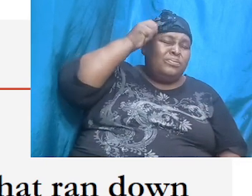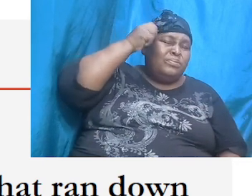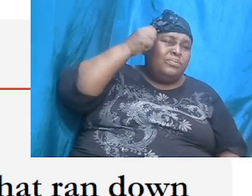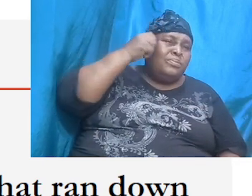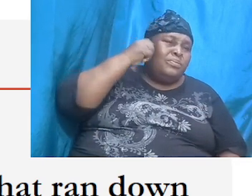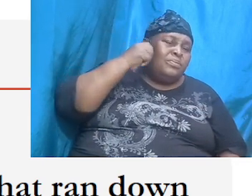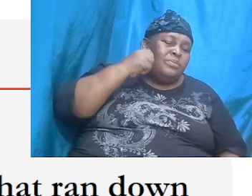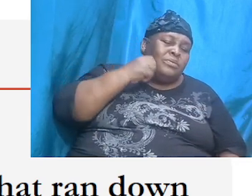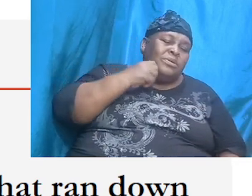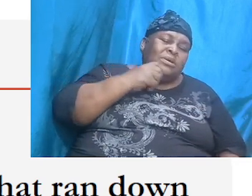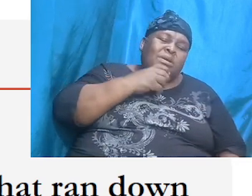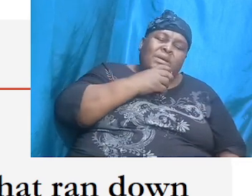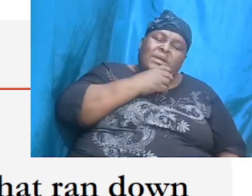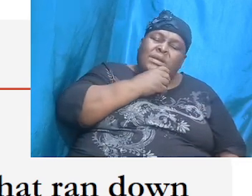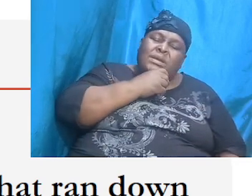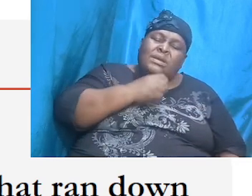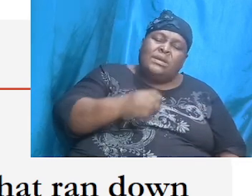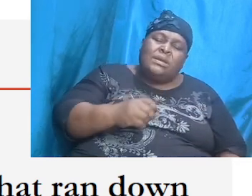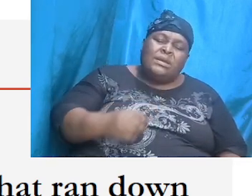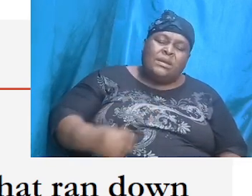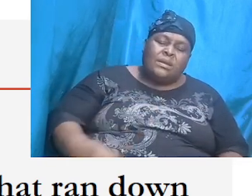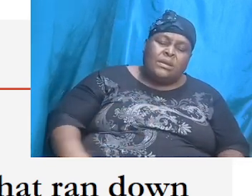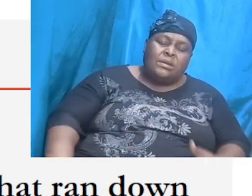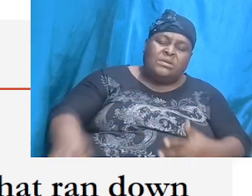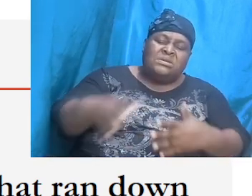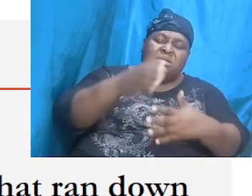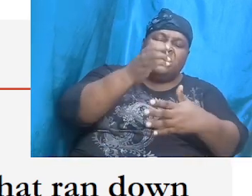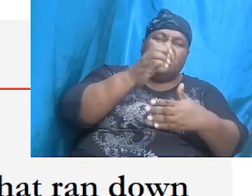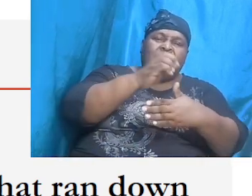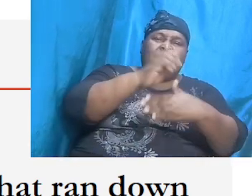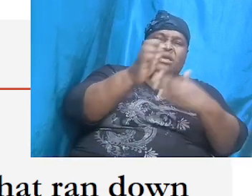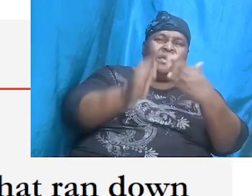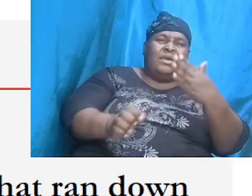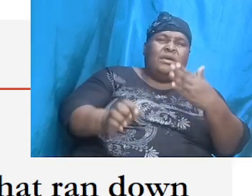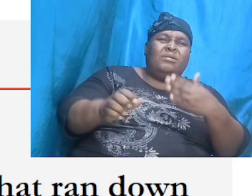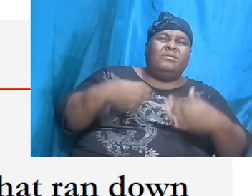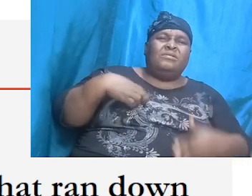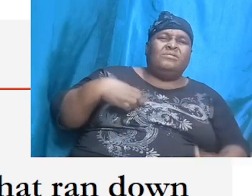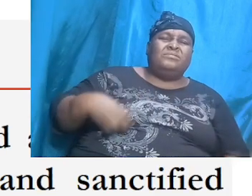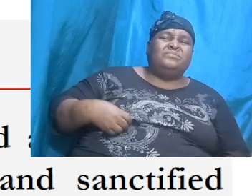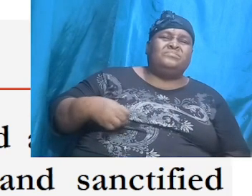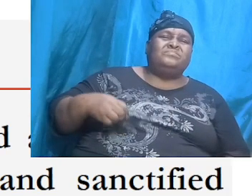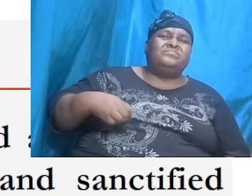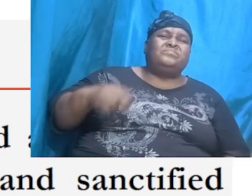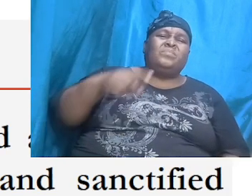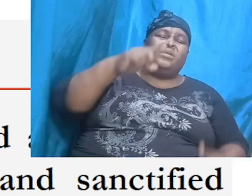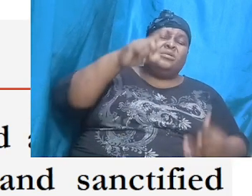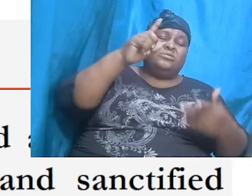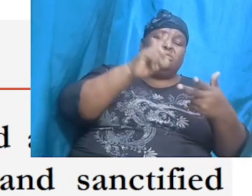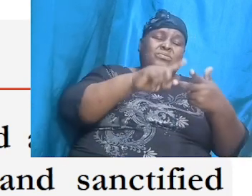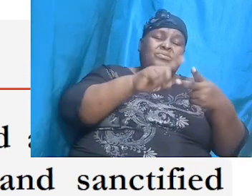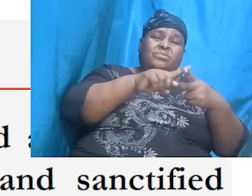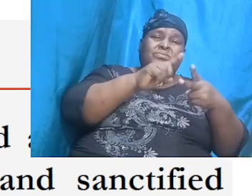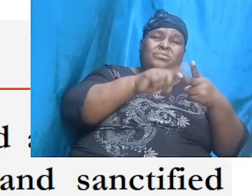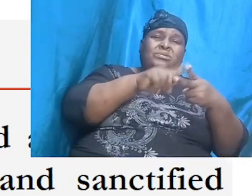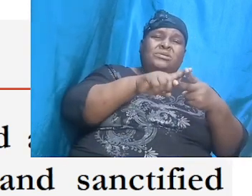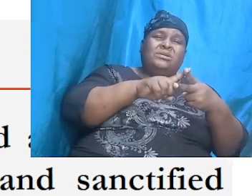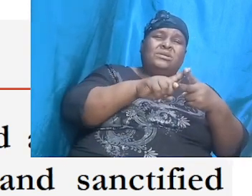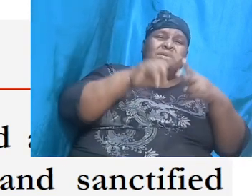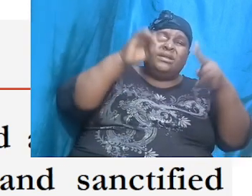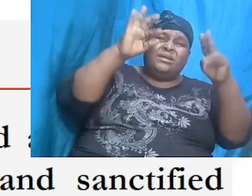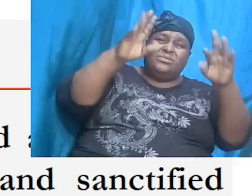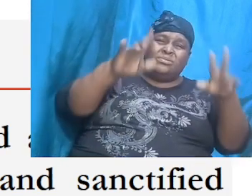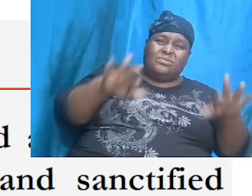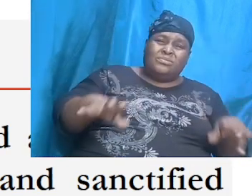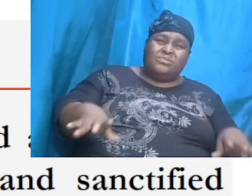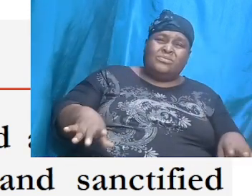even Aaron's beard that went down to the skirt of his garment. And two, it is like the dew of Hermon. It is like the dew